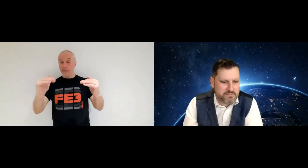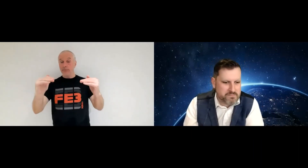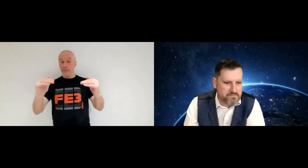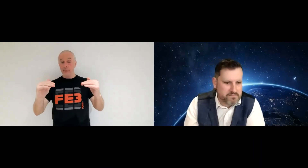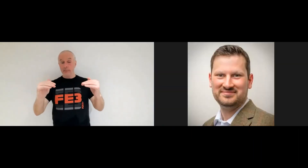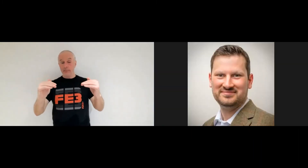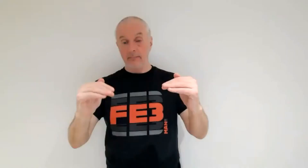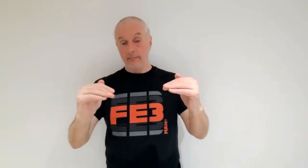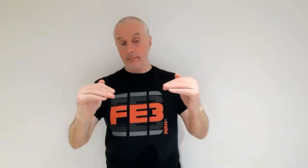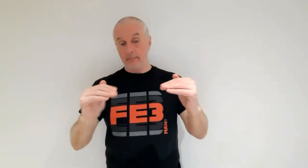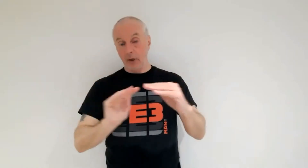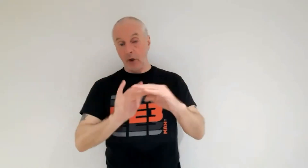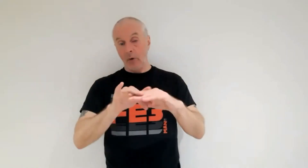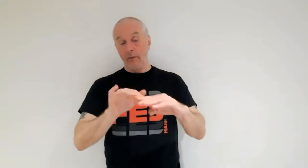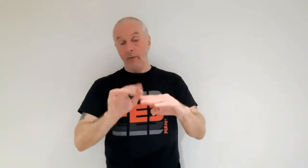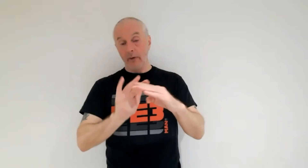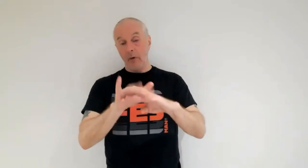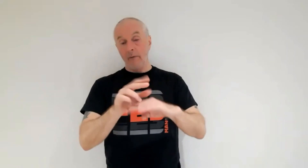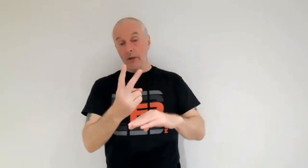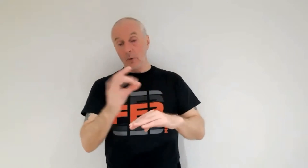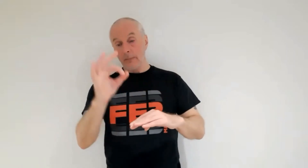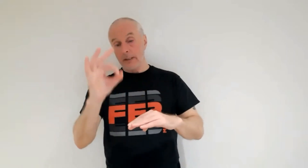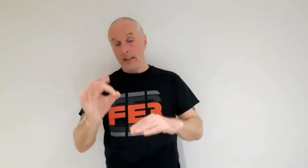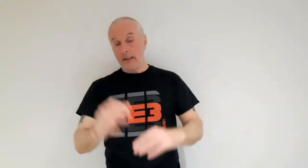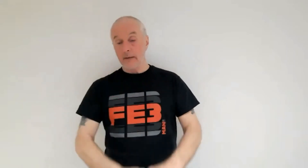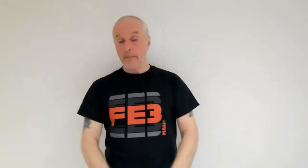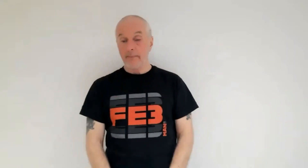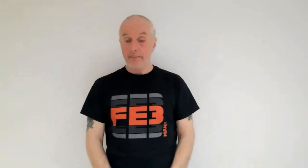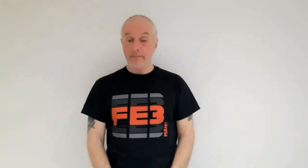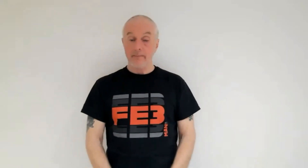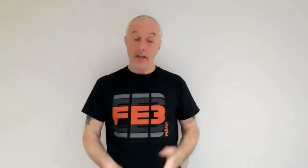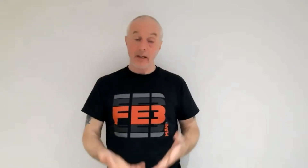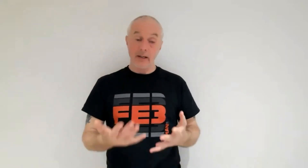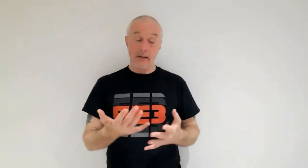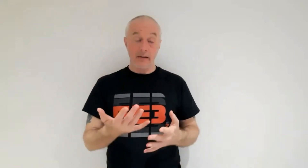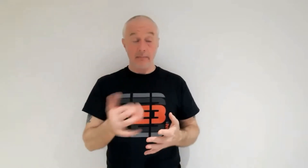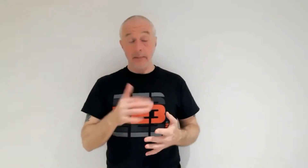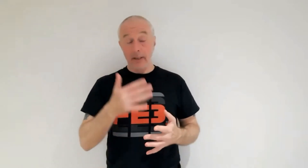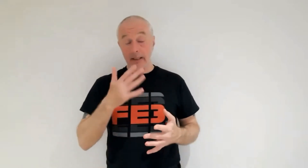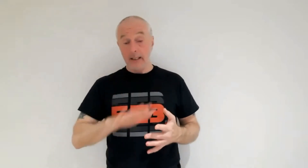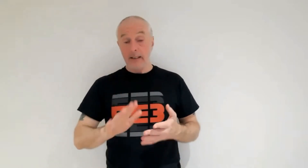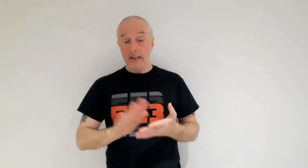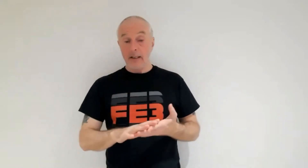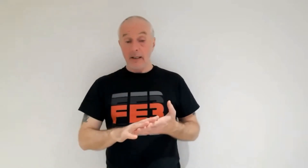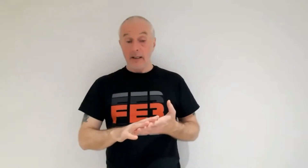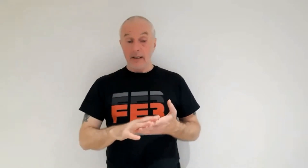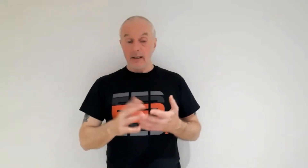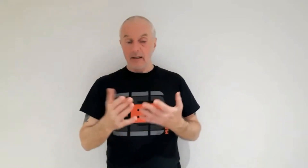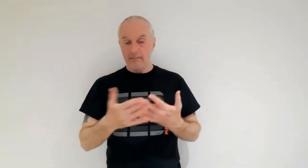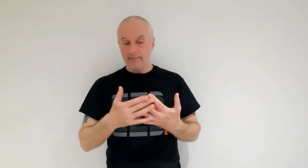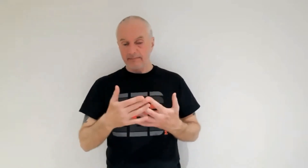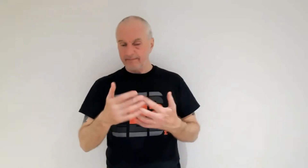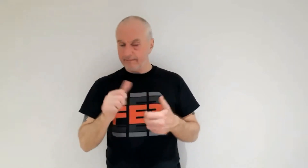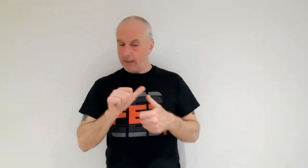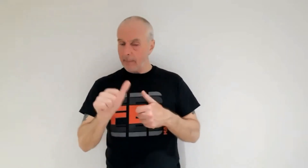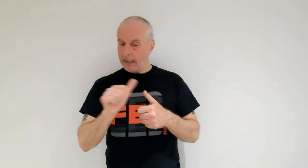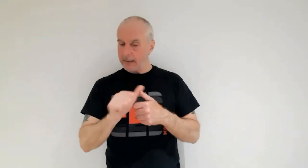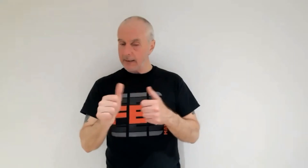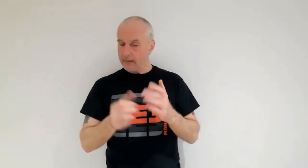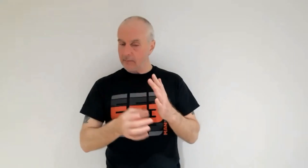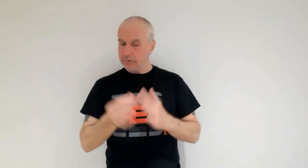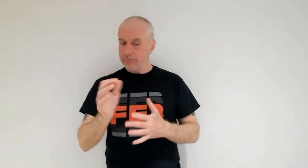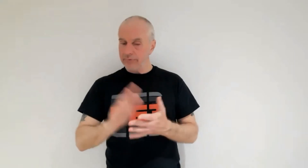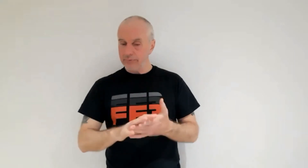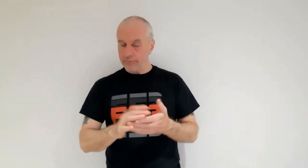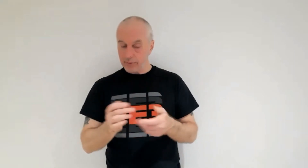that? We probably need a smarter control scheme. So the issue isn't particularly the introduction